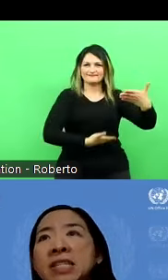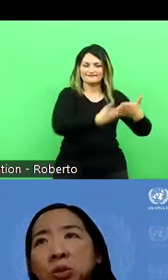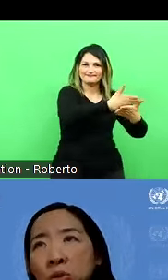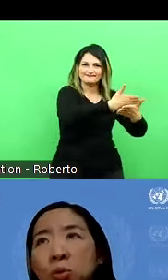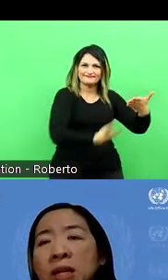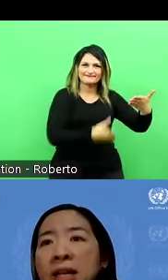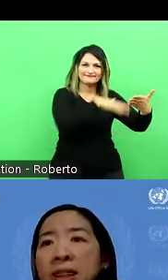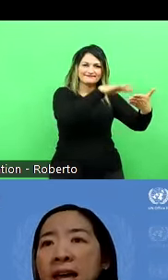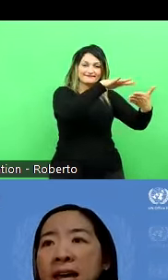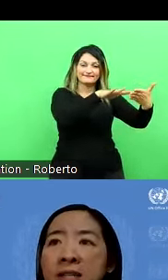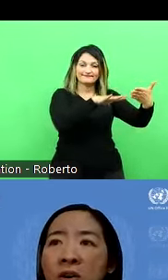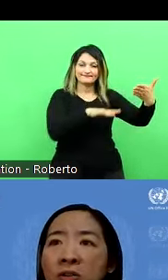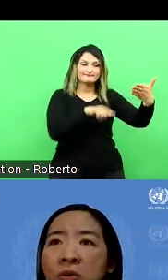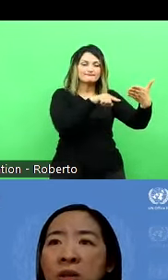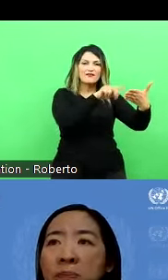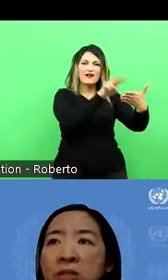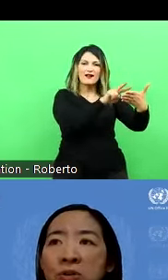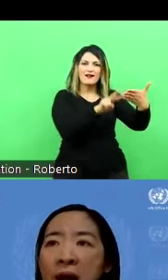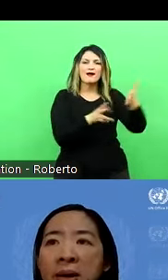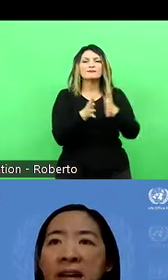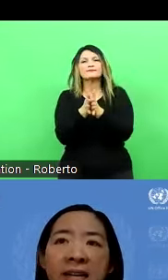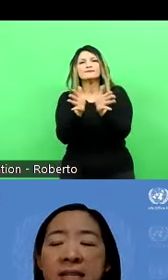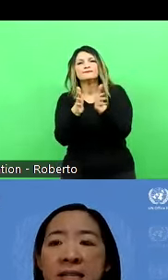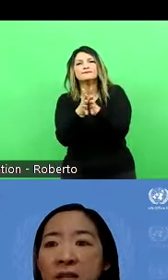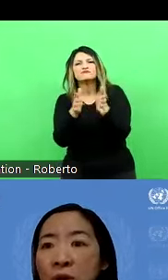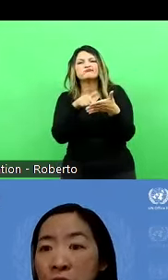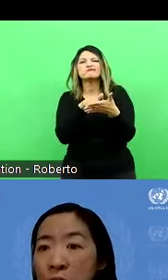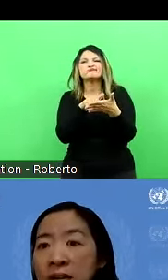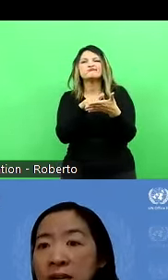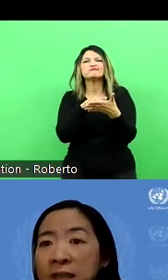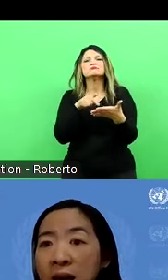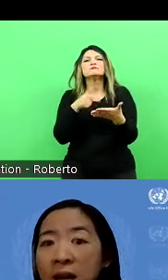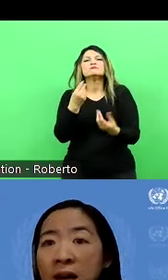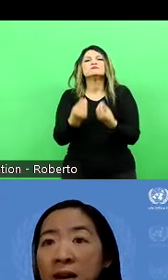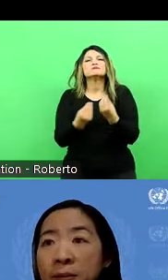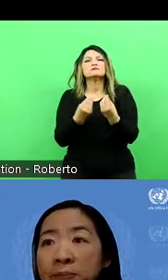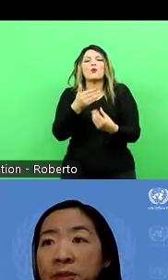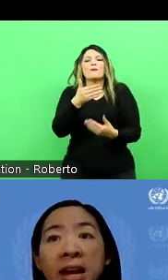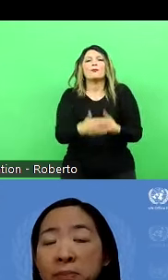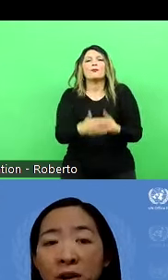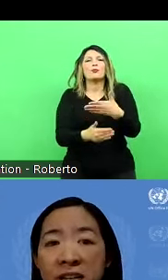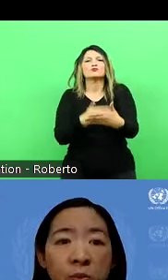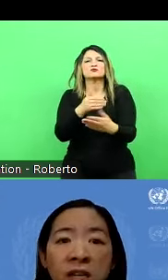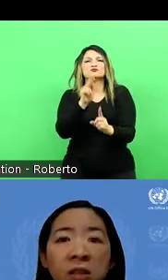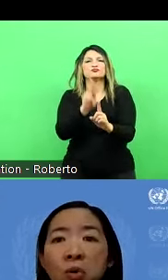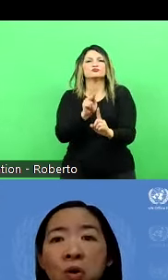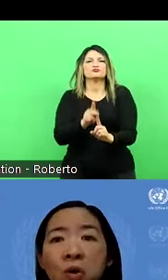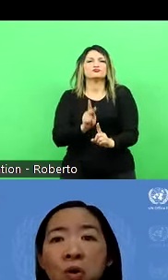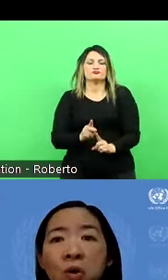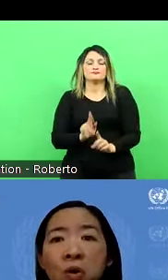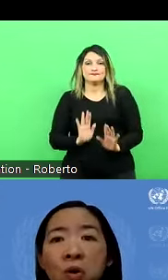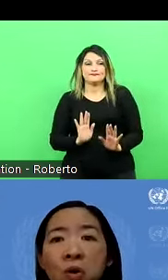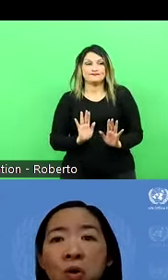the Excel tool that has also the pictogram analysis that you can use in the planning process within the